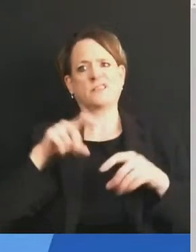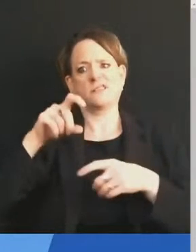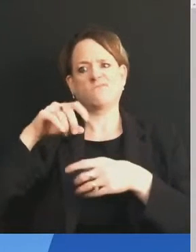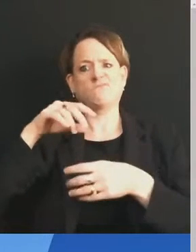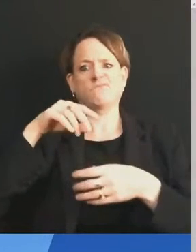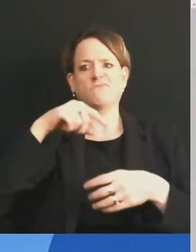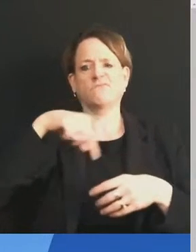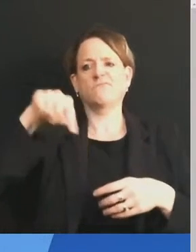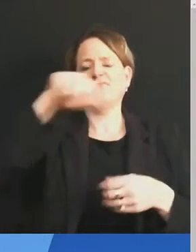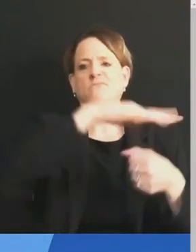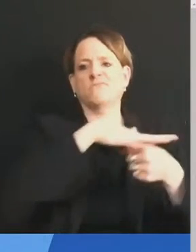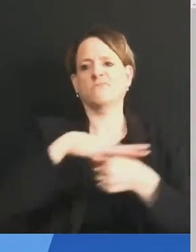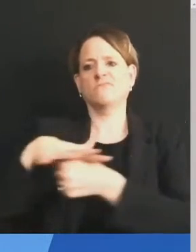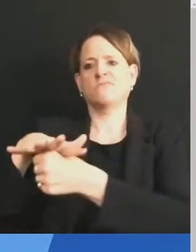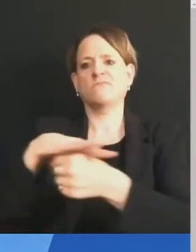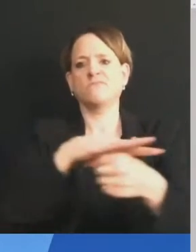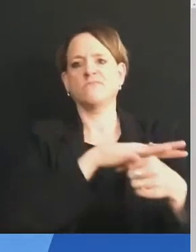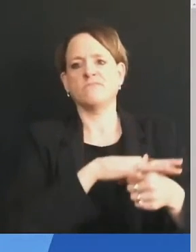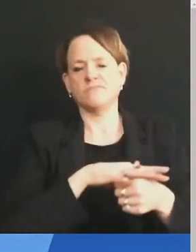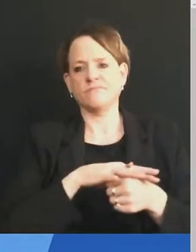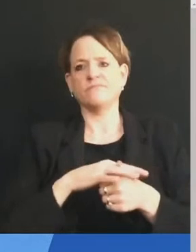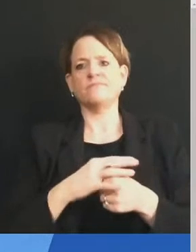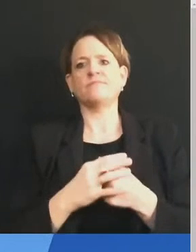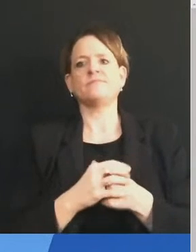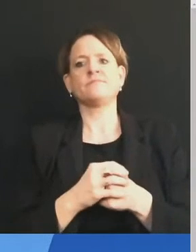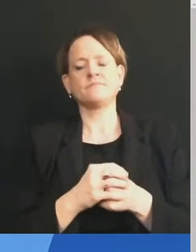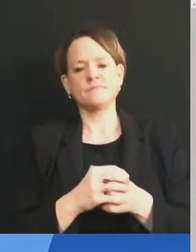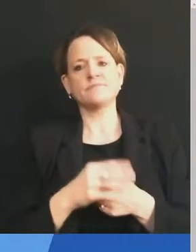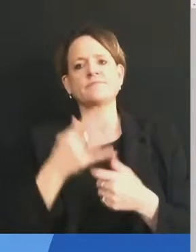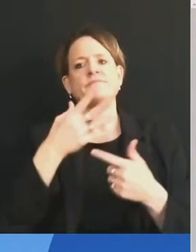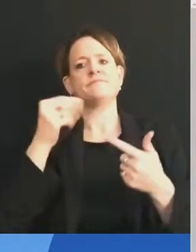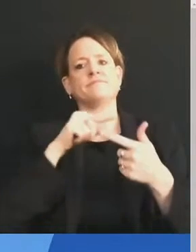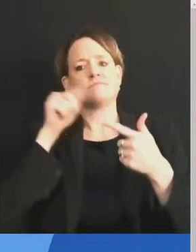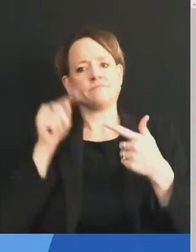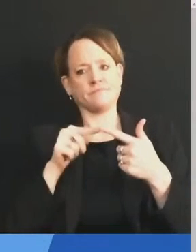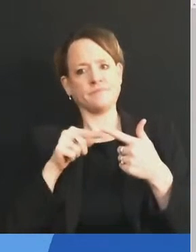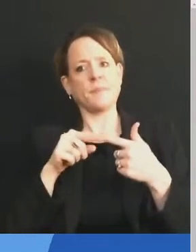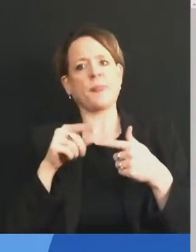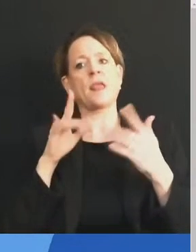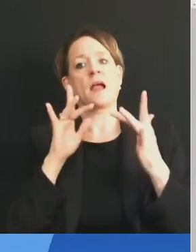steps following that people need to do once they get tested? Can you